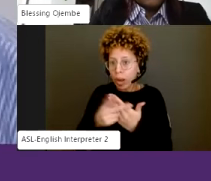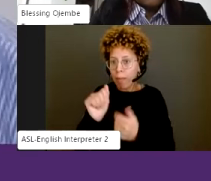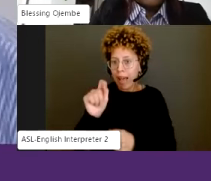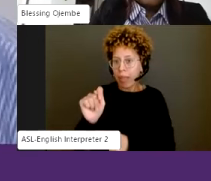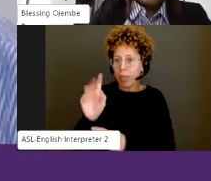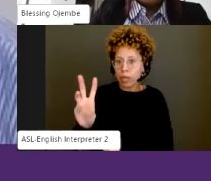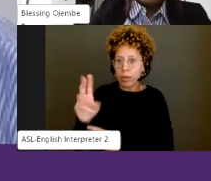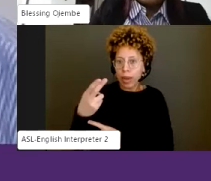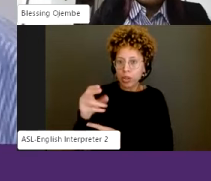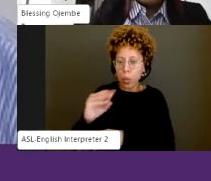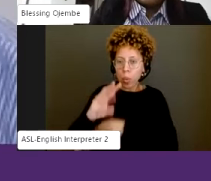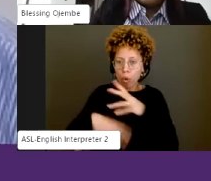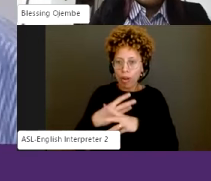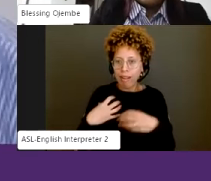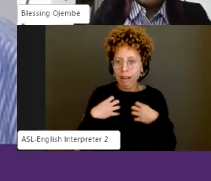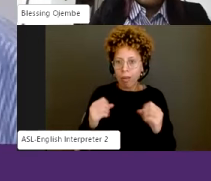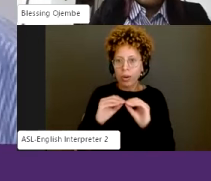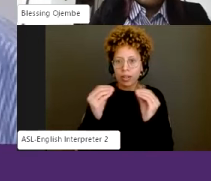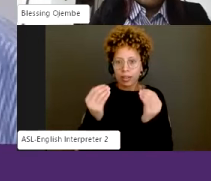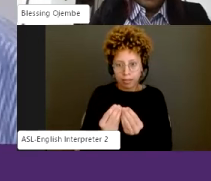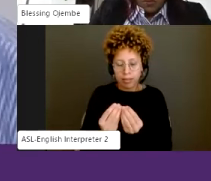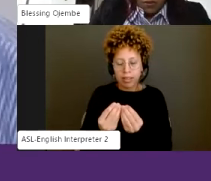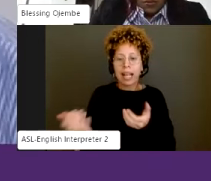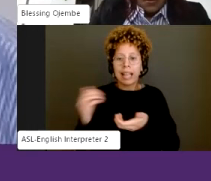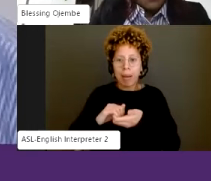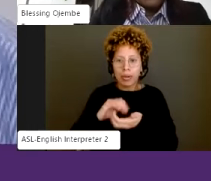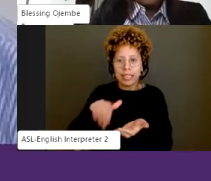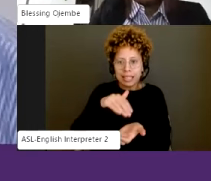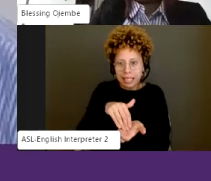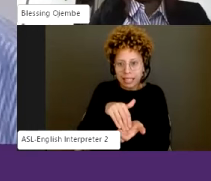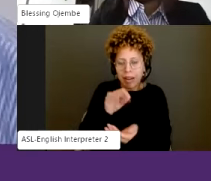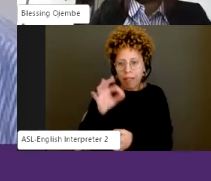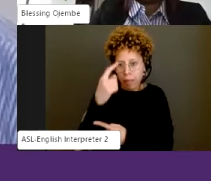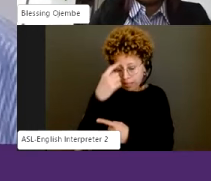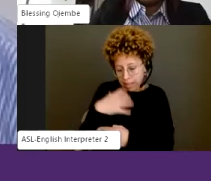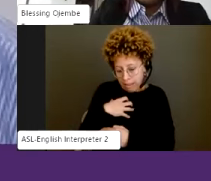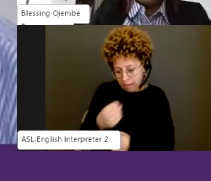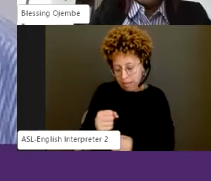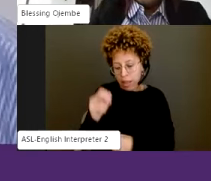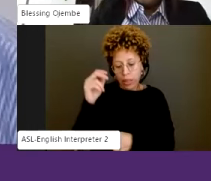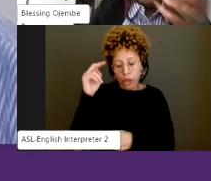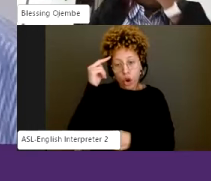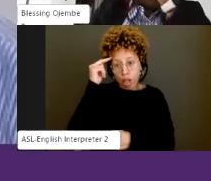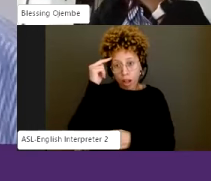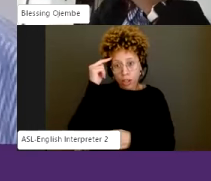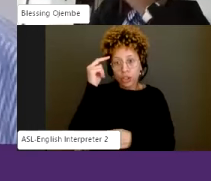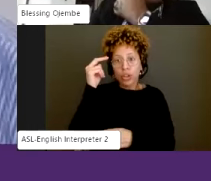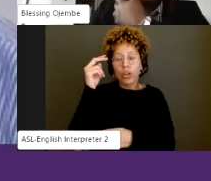Organization Collaborating Center on Mental Health, the Neurological Sciences and Substance